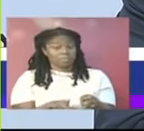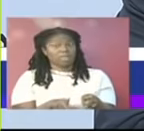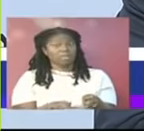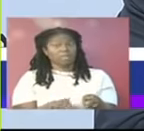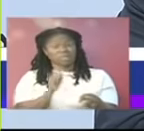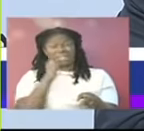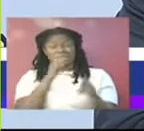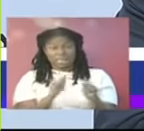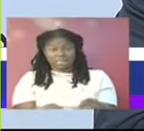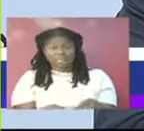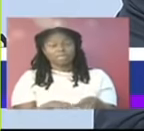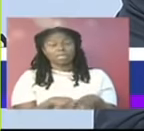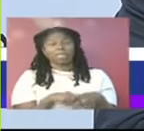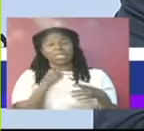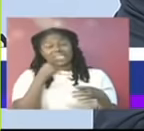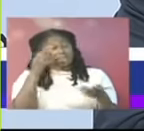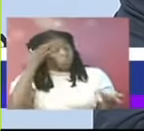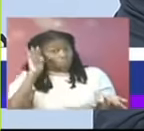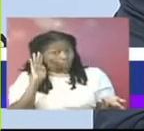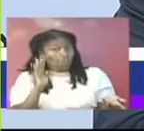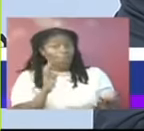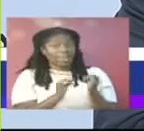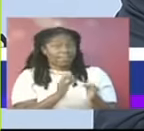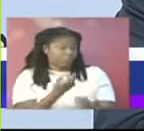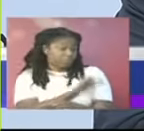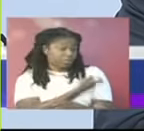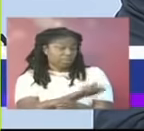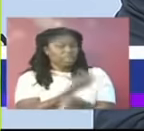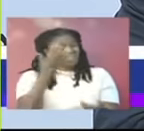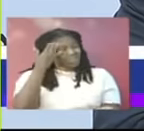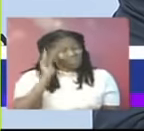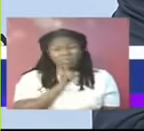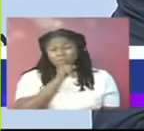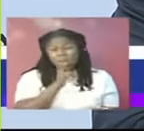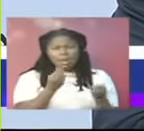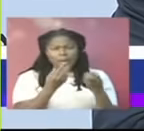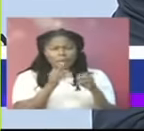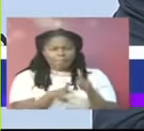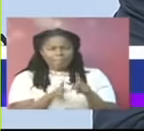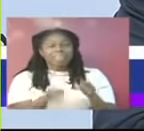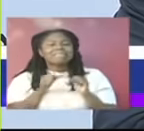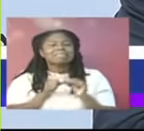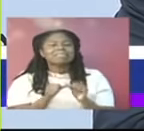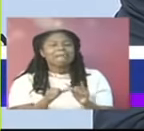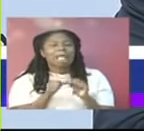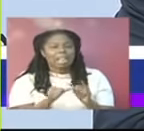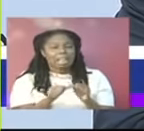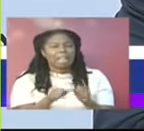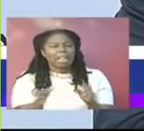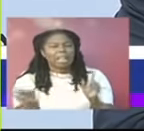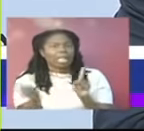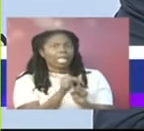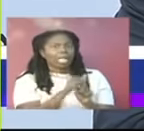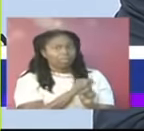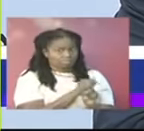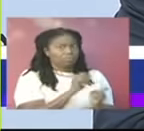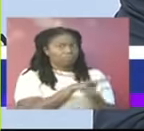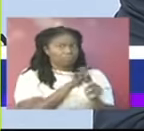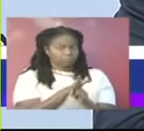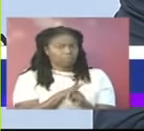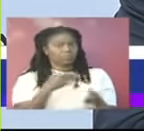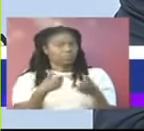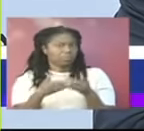with any certainty how many people have been fully vaccinated and yet still acquired the COVID-19 infection. That's not